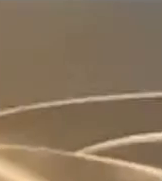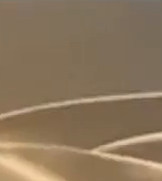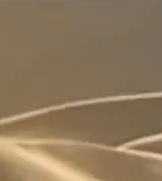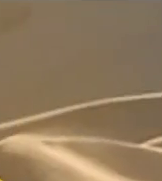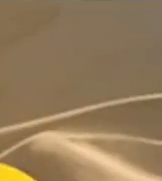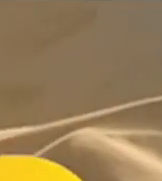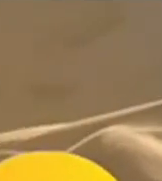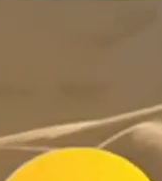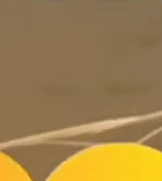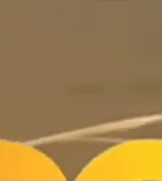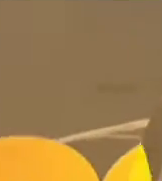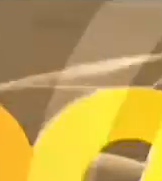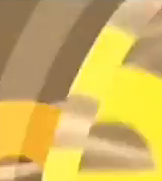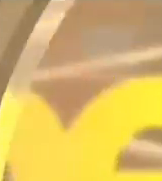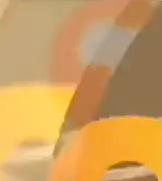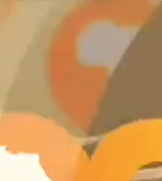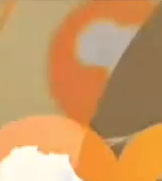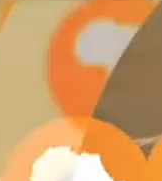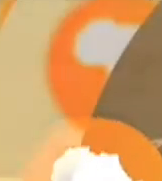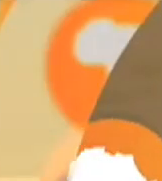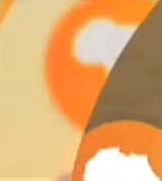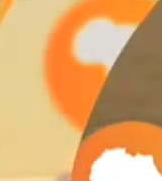yeah, lost, fuck.